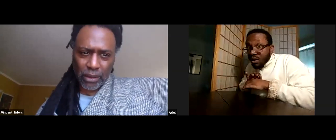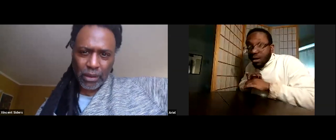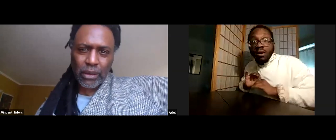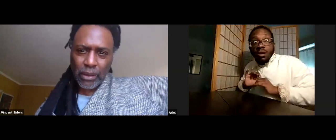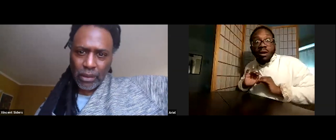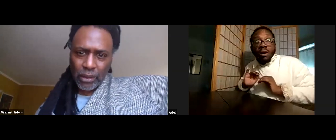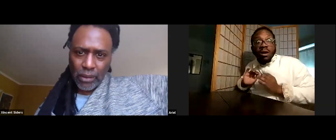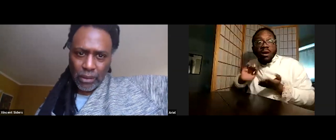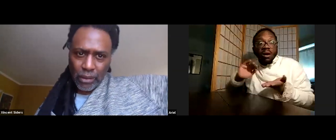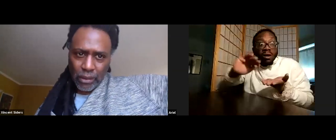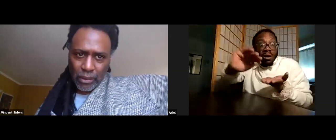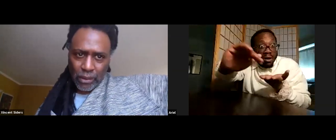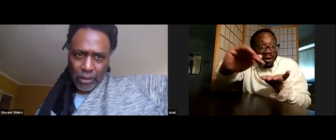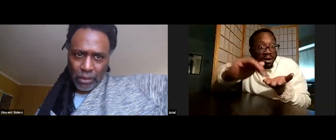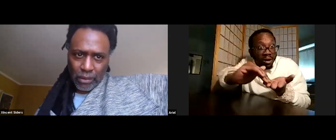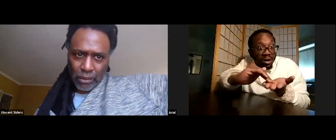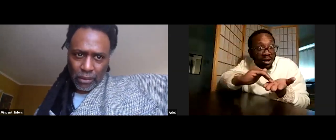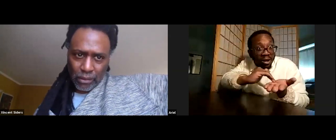12 winters.